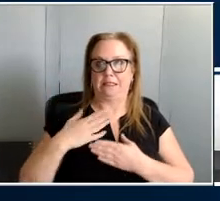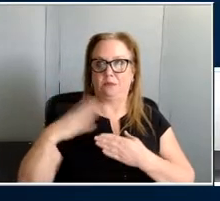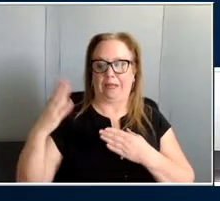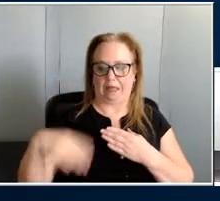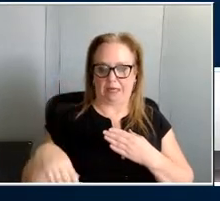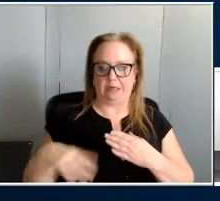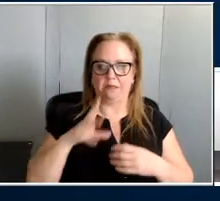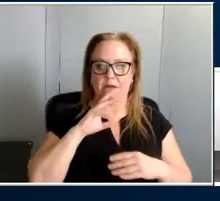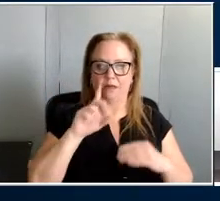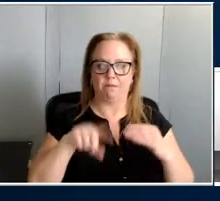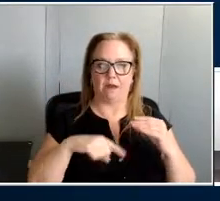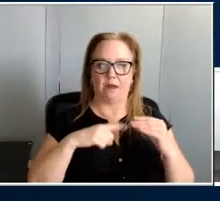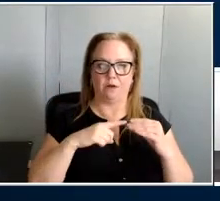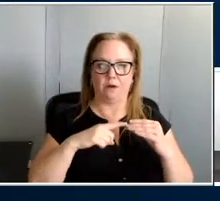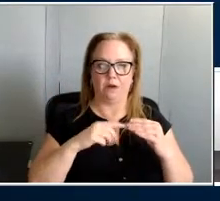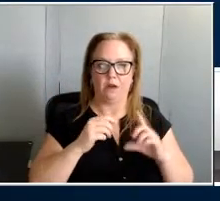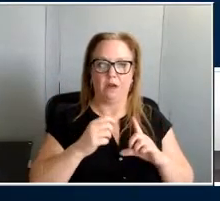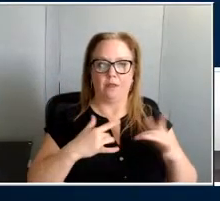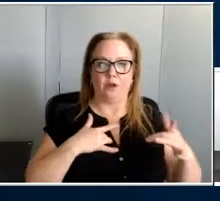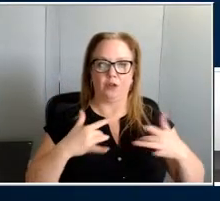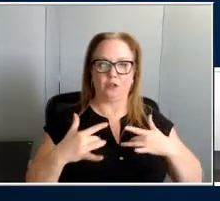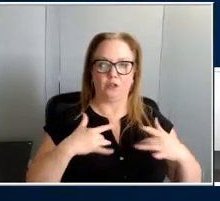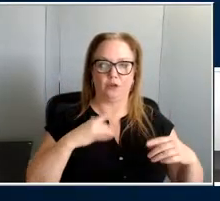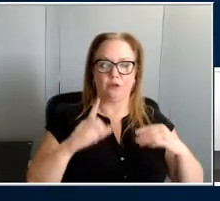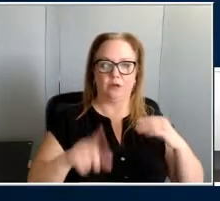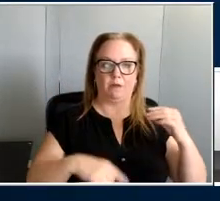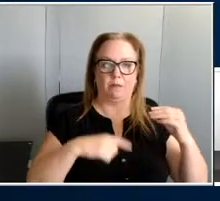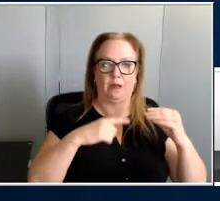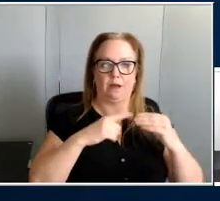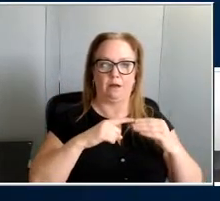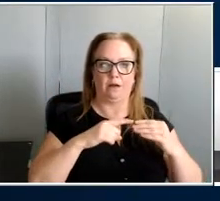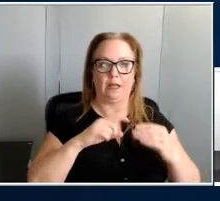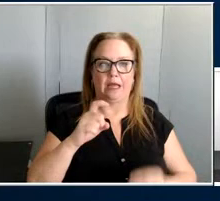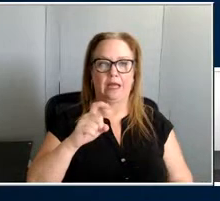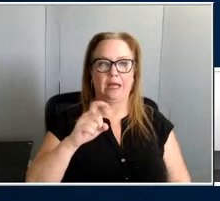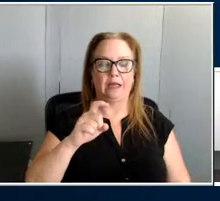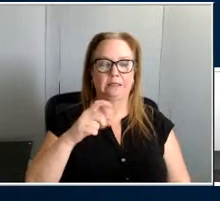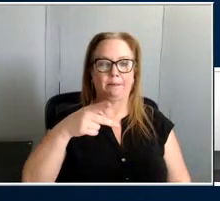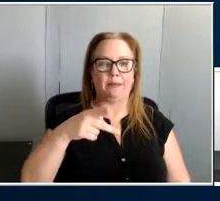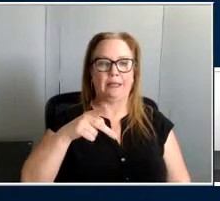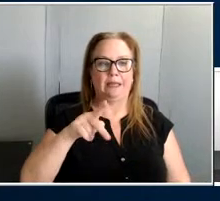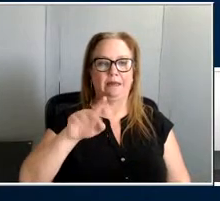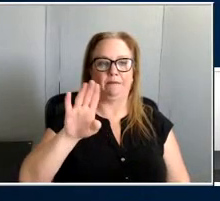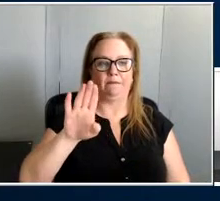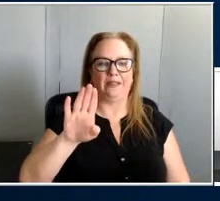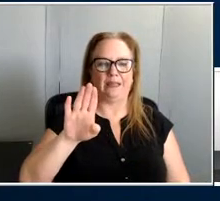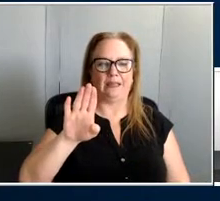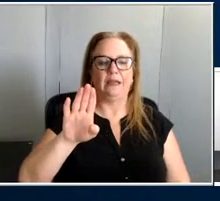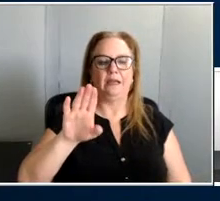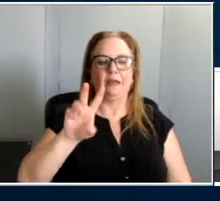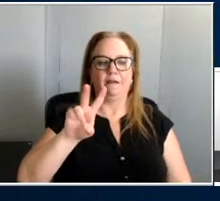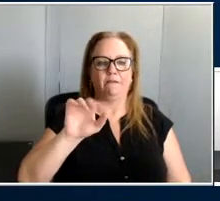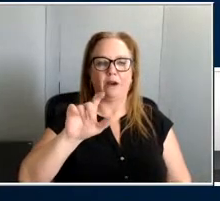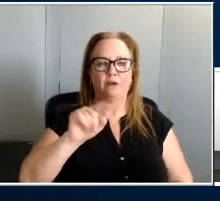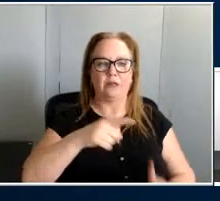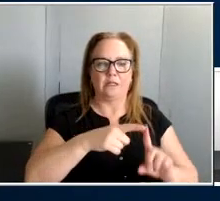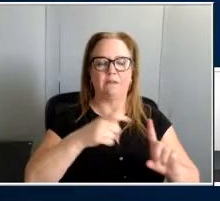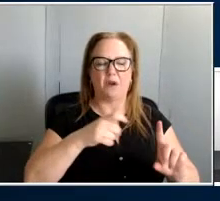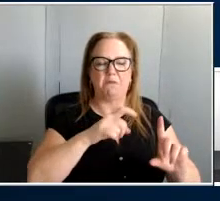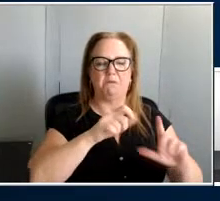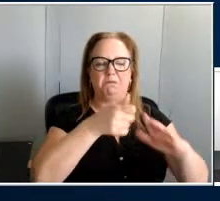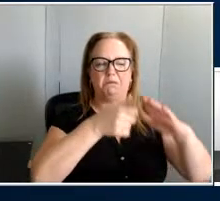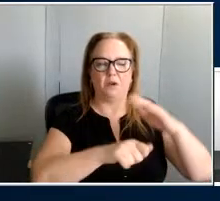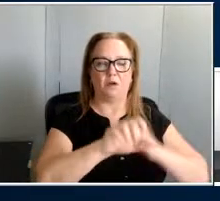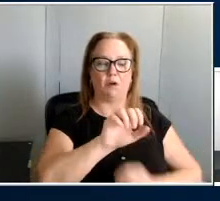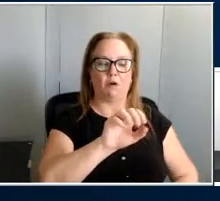talked a little bit about their growing concern about the XBB variant, which is part of the lineage from Omicron. Yeah. But they even